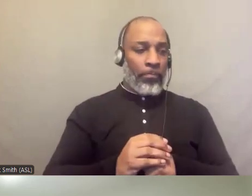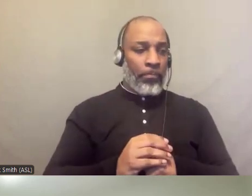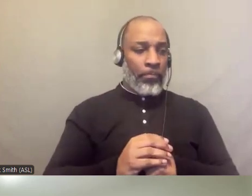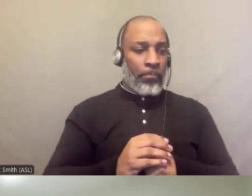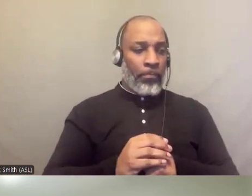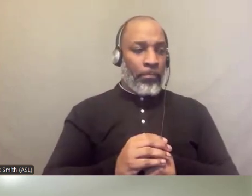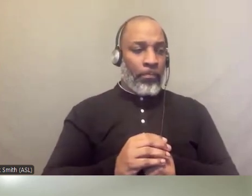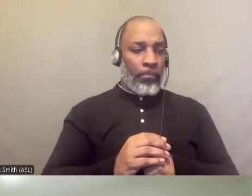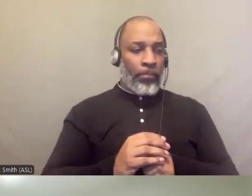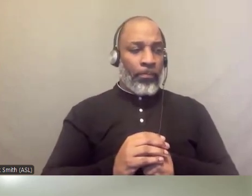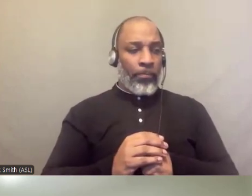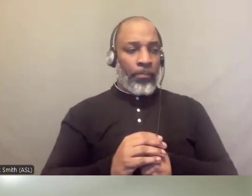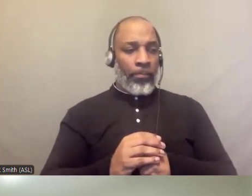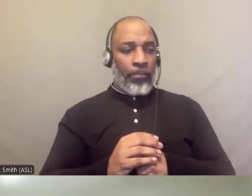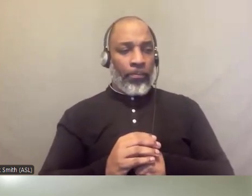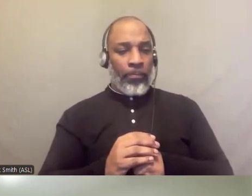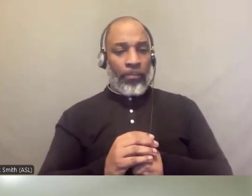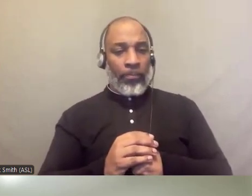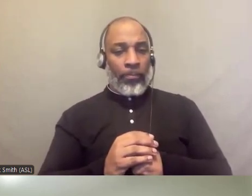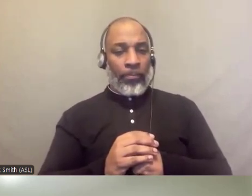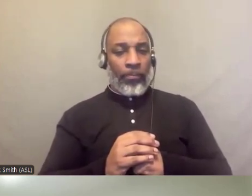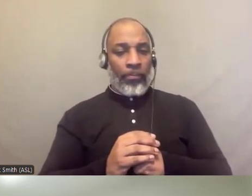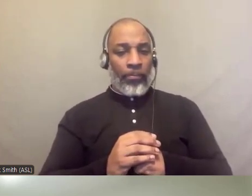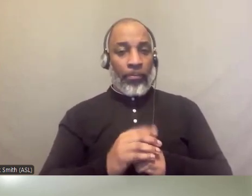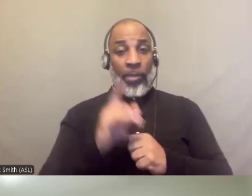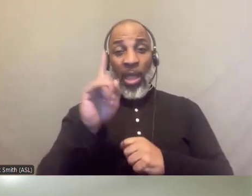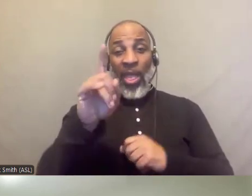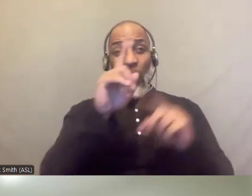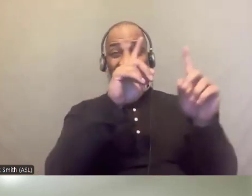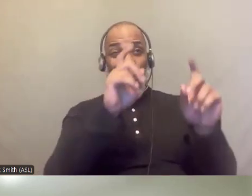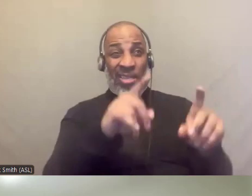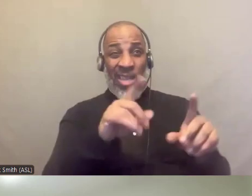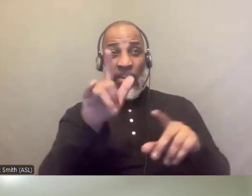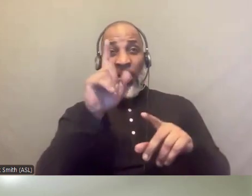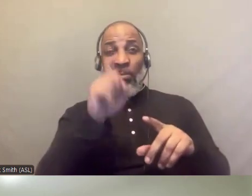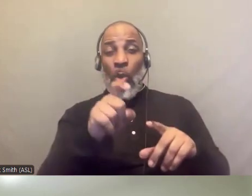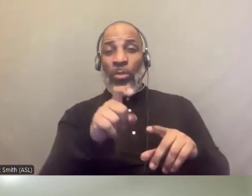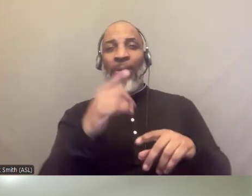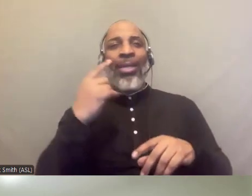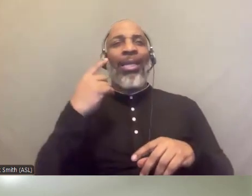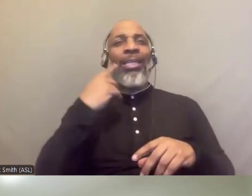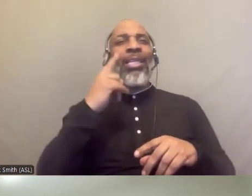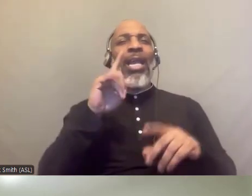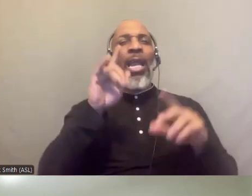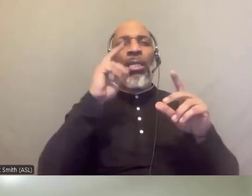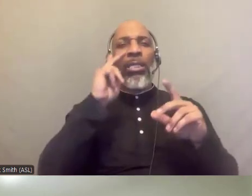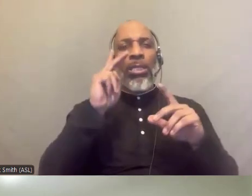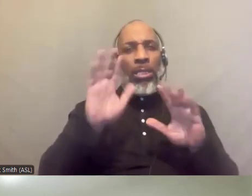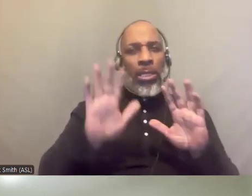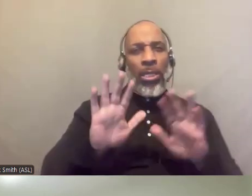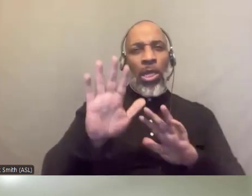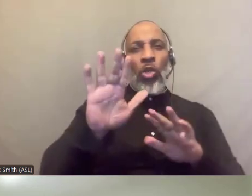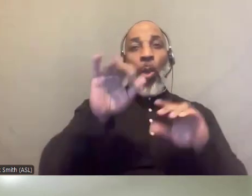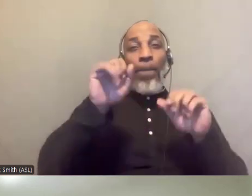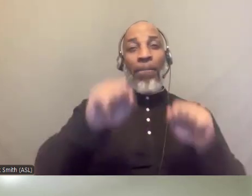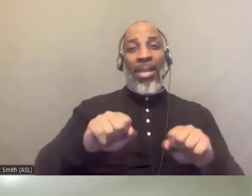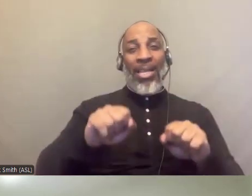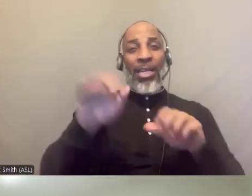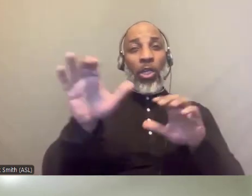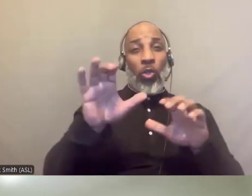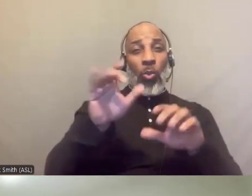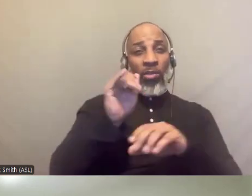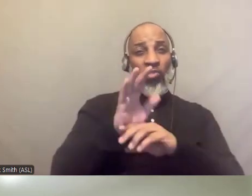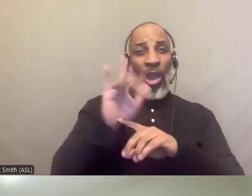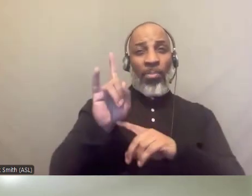require the medical exam if you're doing it for everyone. The exams are supposed to be designed to measure your ability to do the job